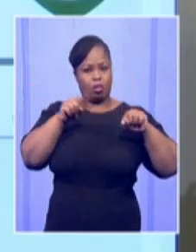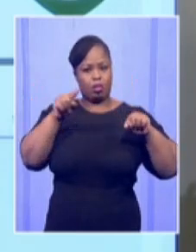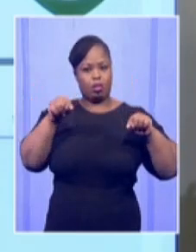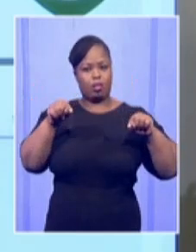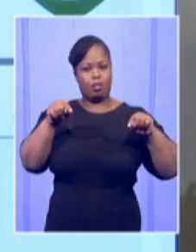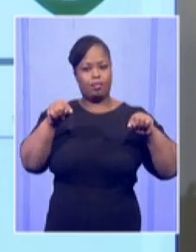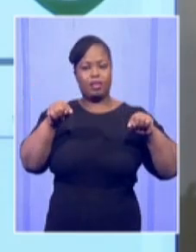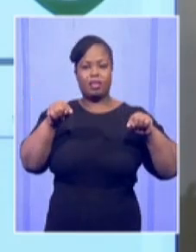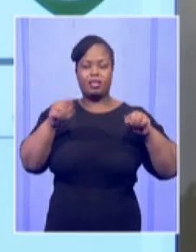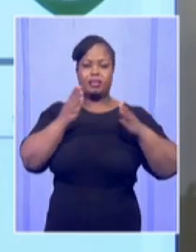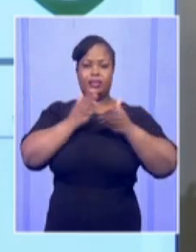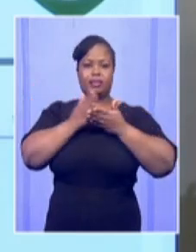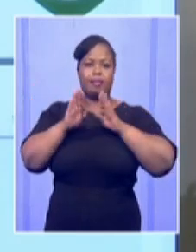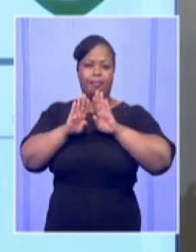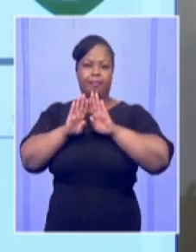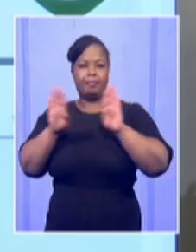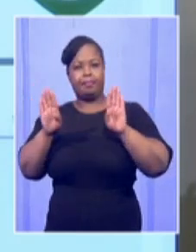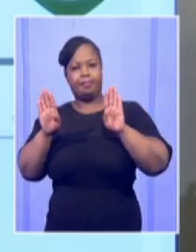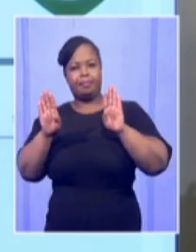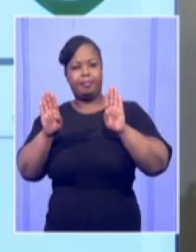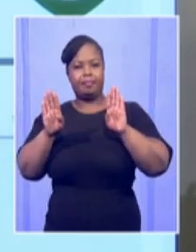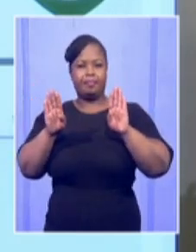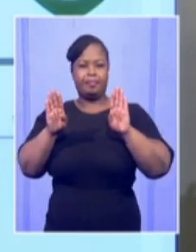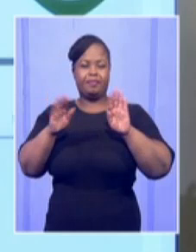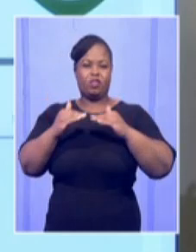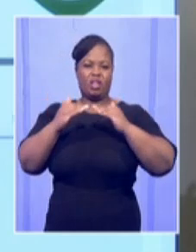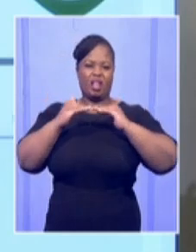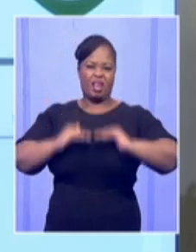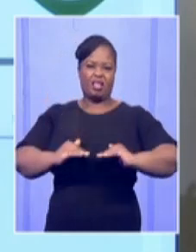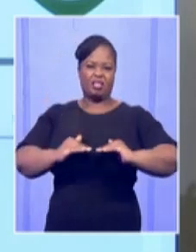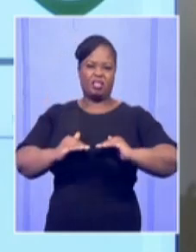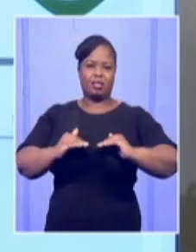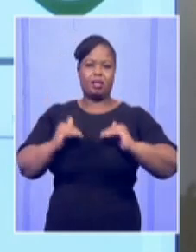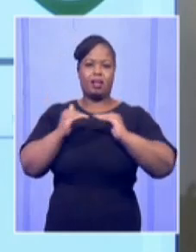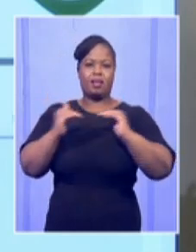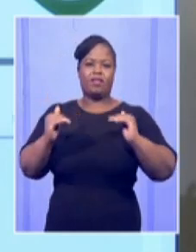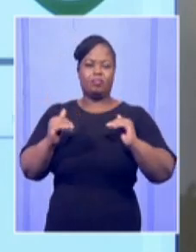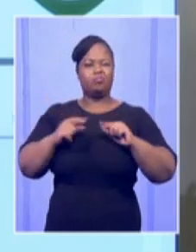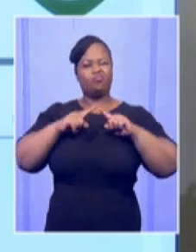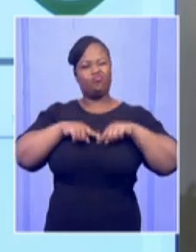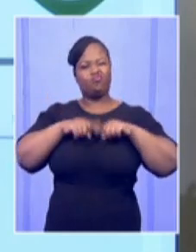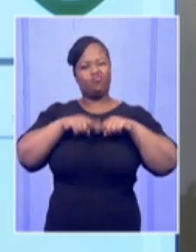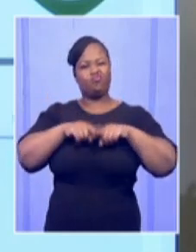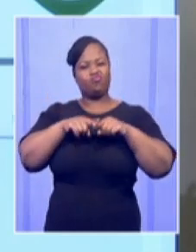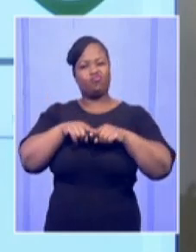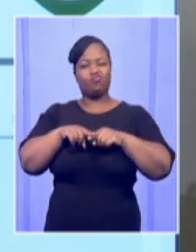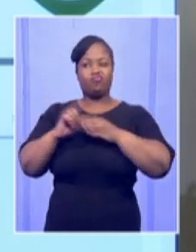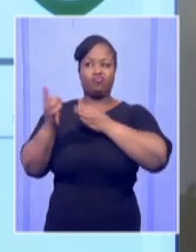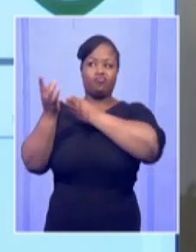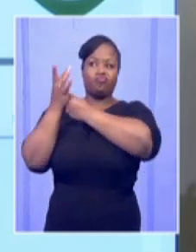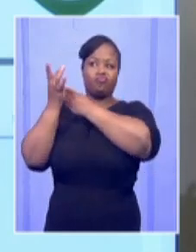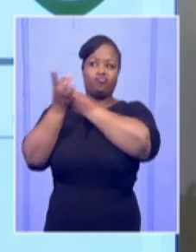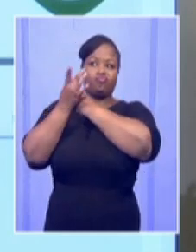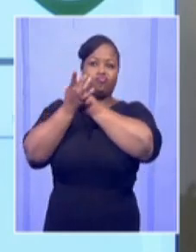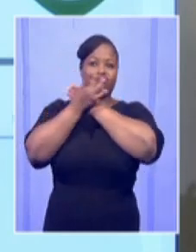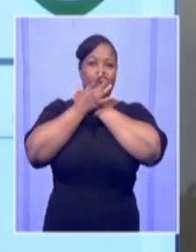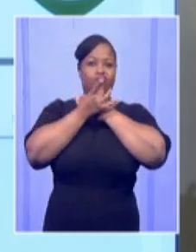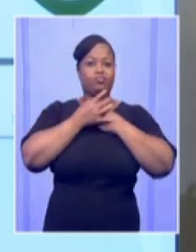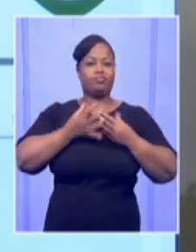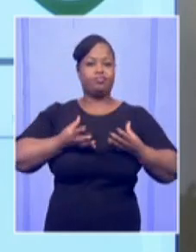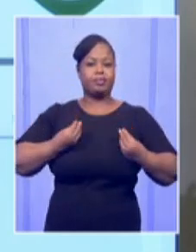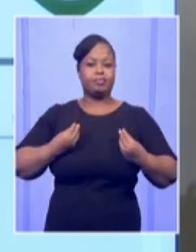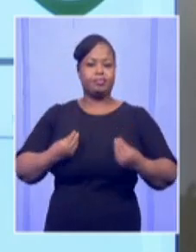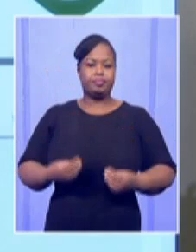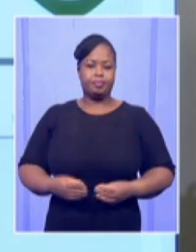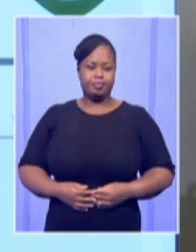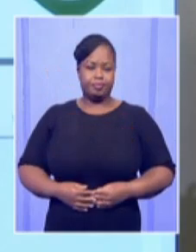reducing of those restrictions at times, depending on the kind of advisories that were being generated at the time.